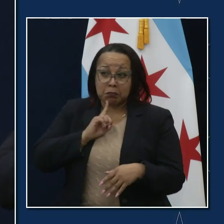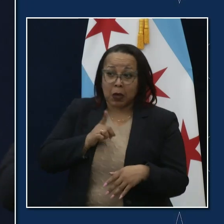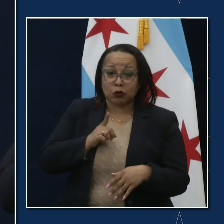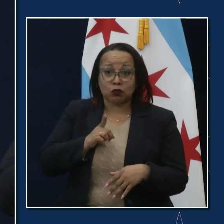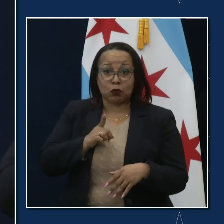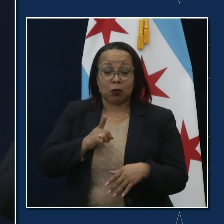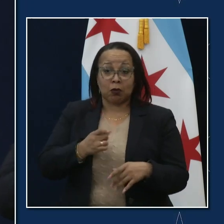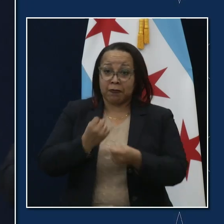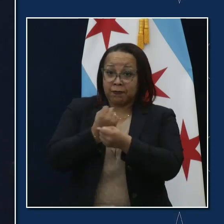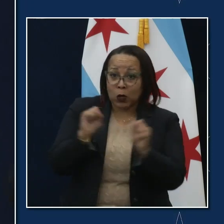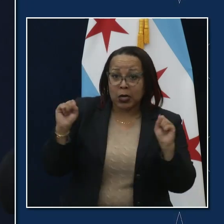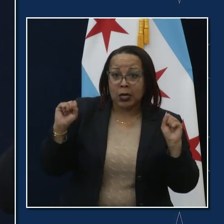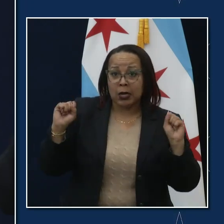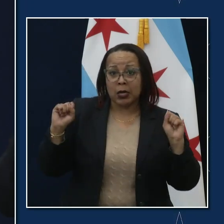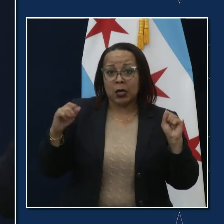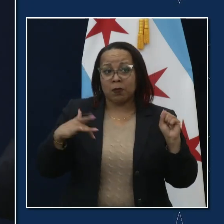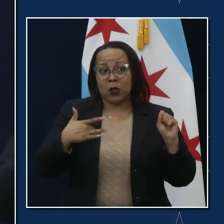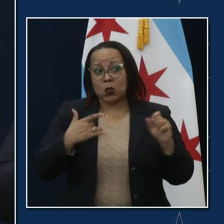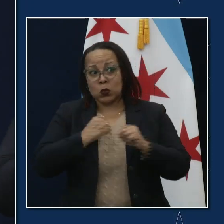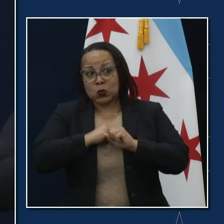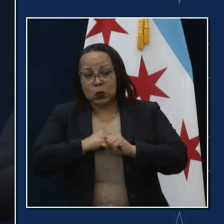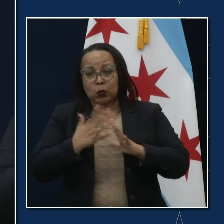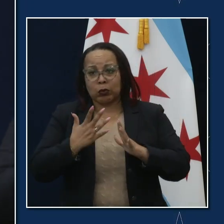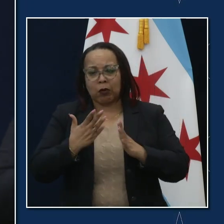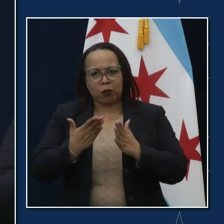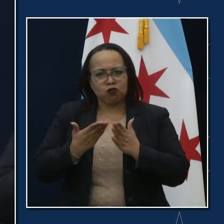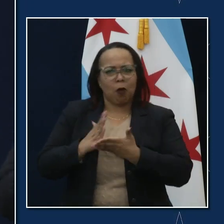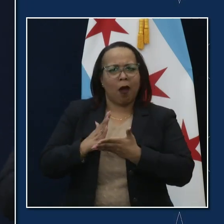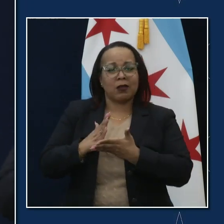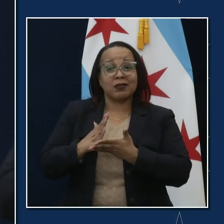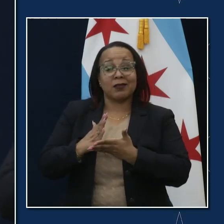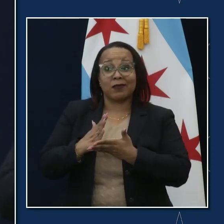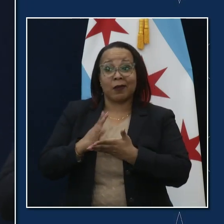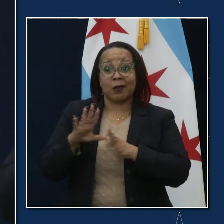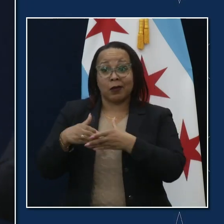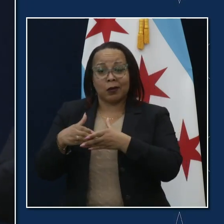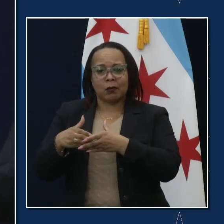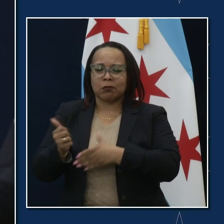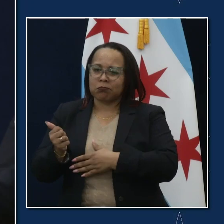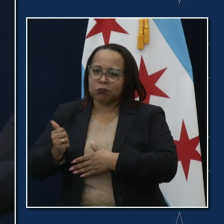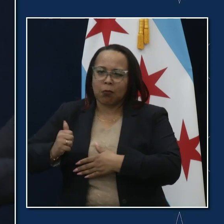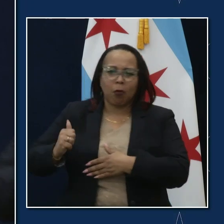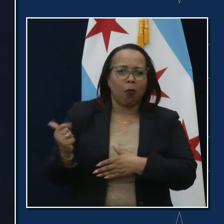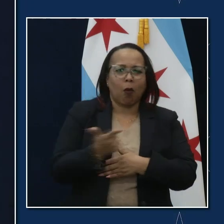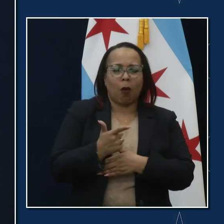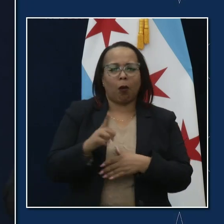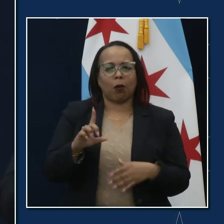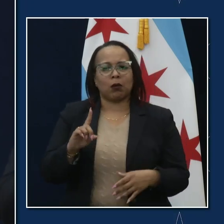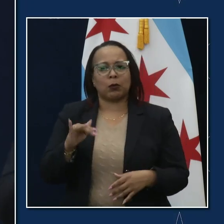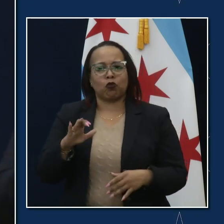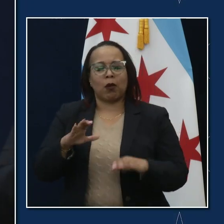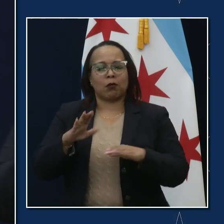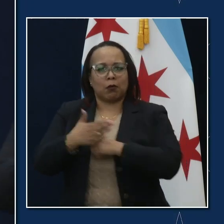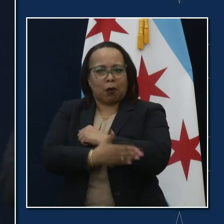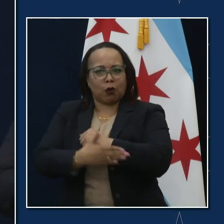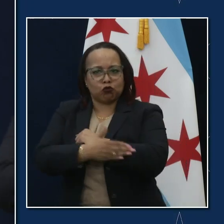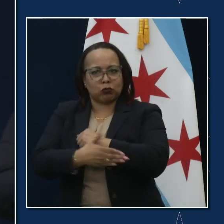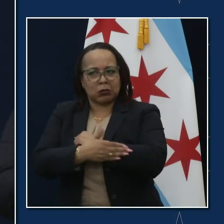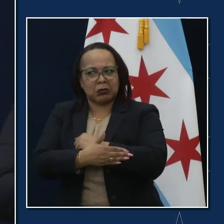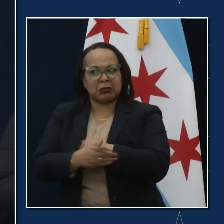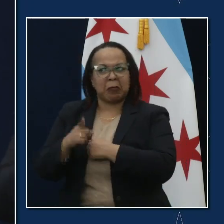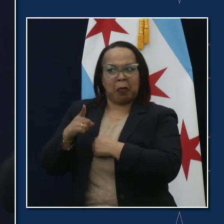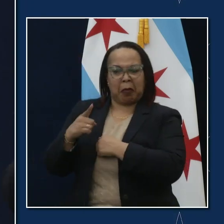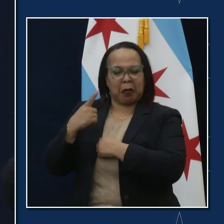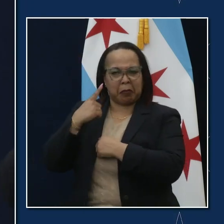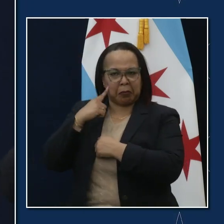that freedom and security are the rights of all democratic countries. And Ukraine, of course, is top